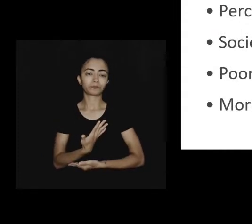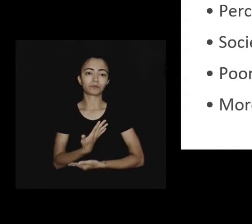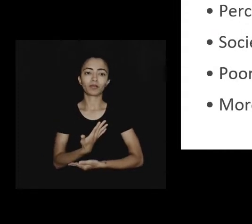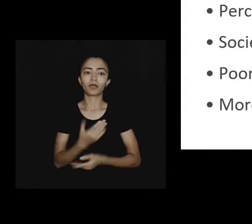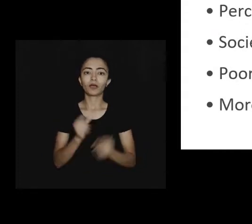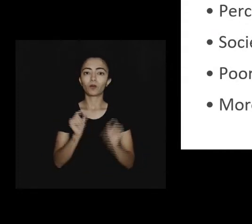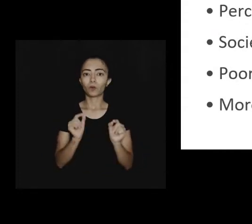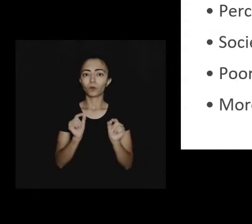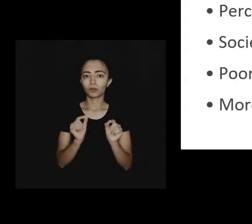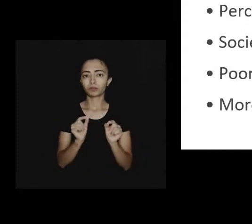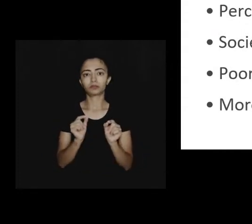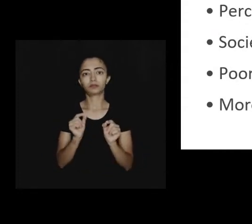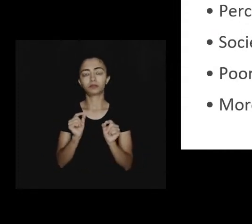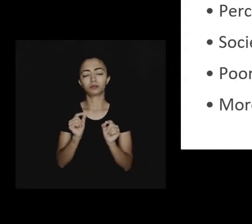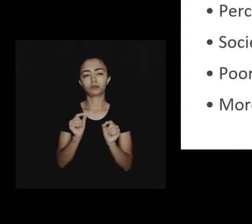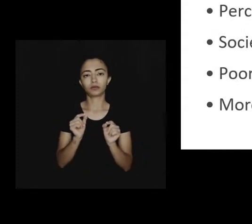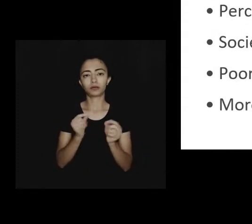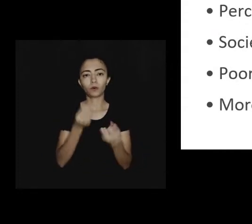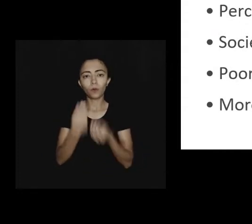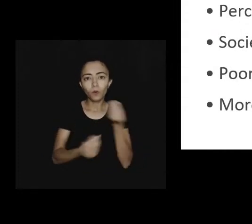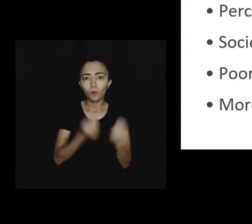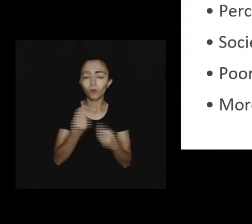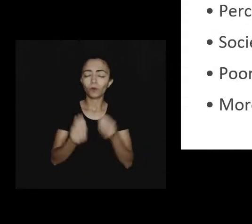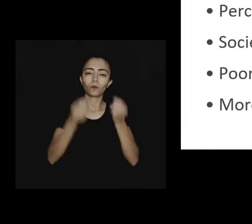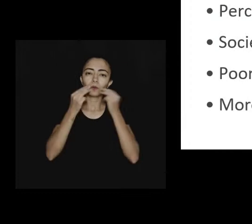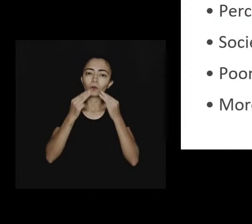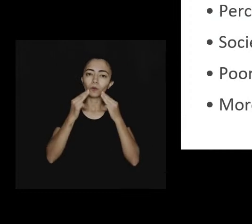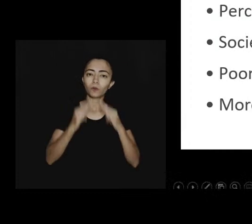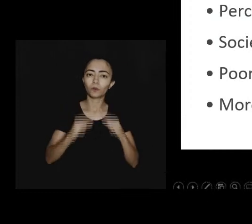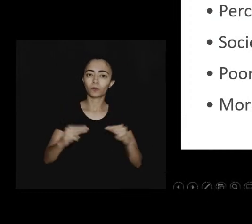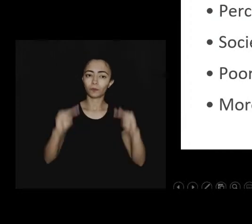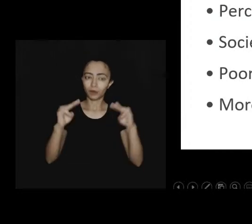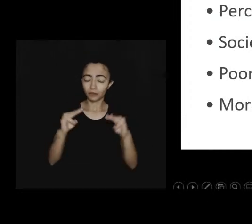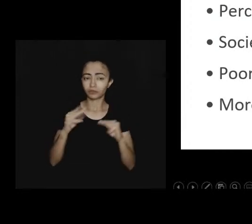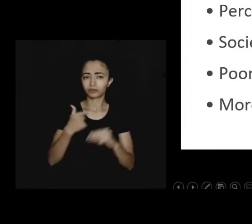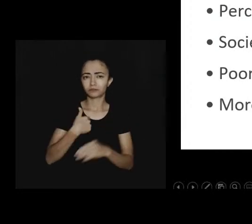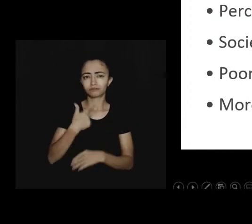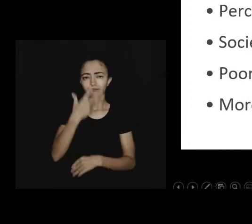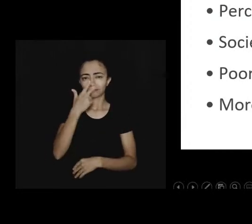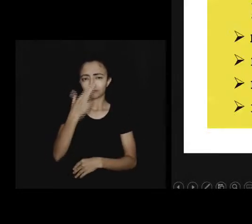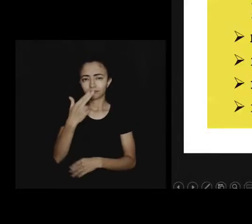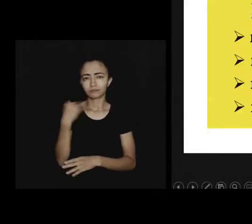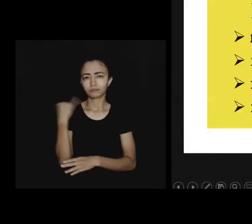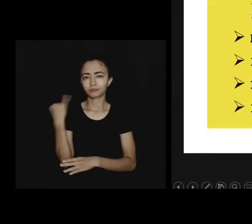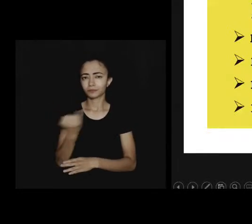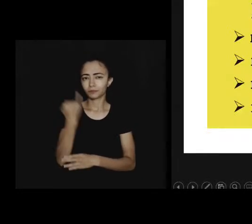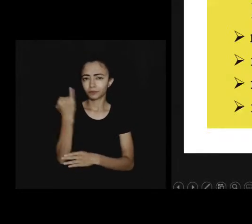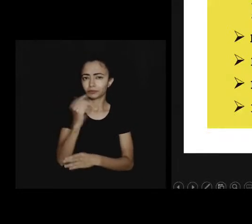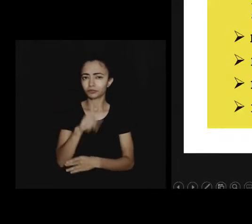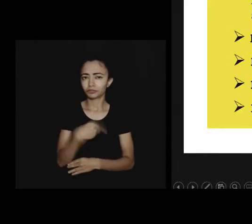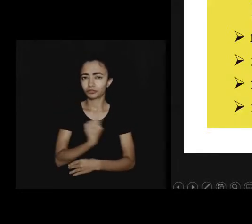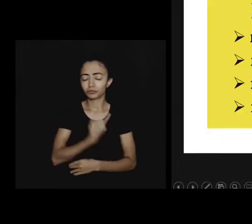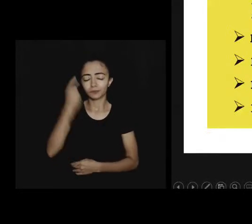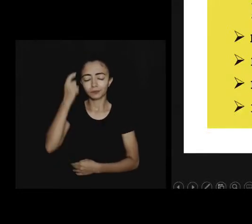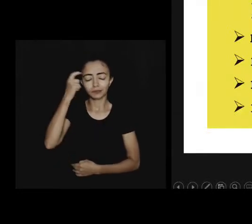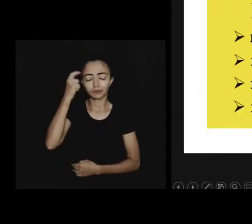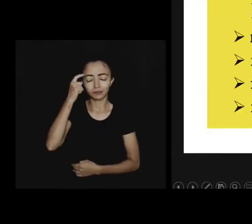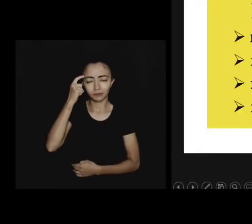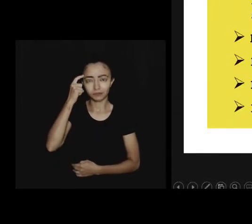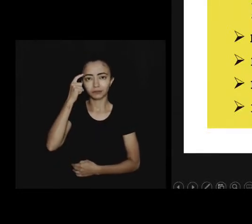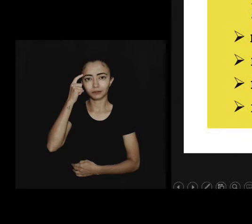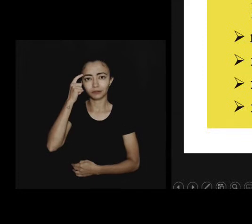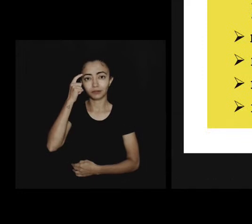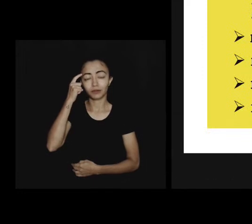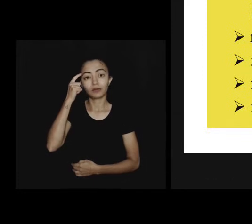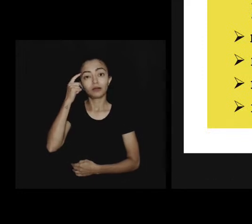us. I think it's important for us to recognize that in some ways, this marketing is at the heart